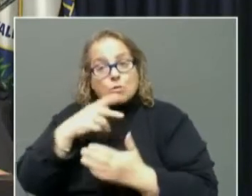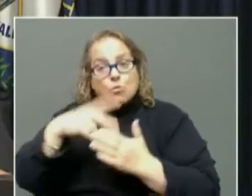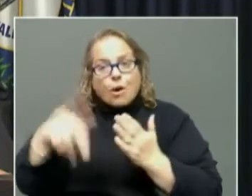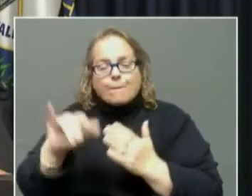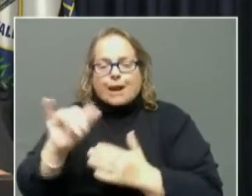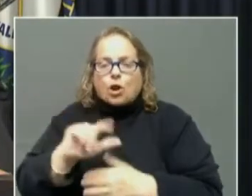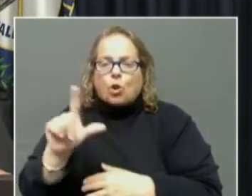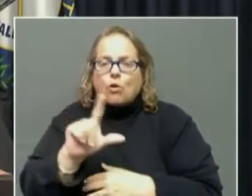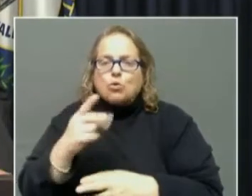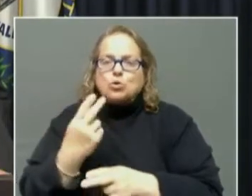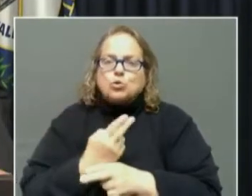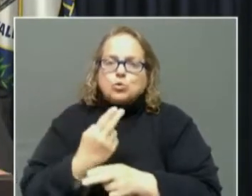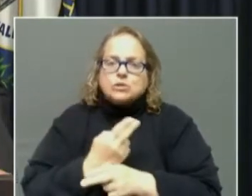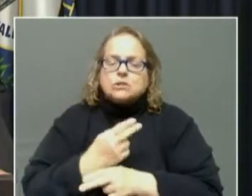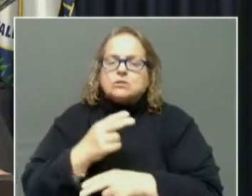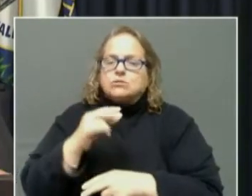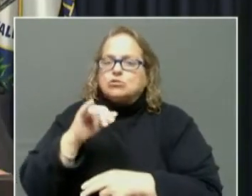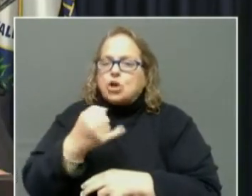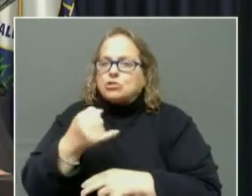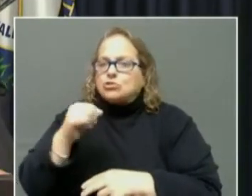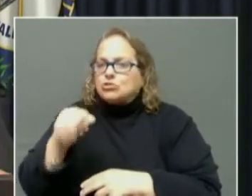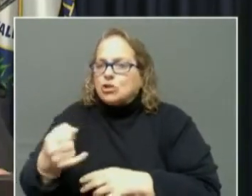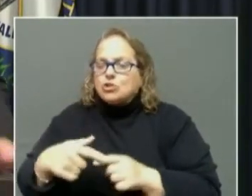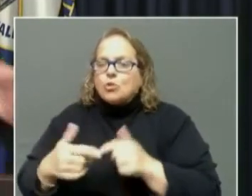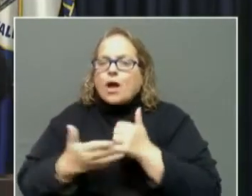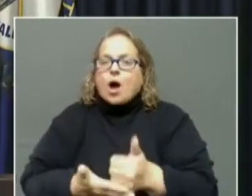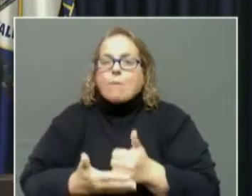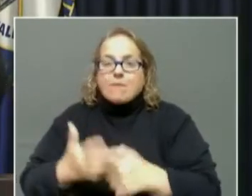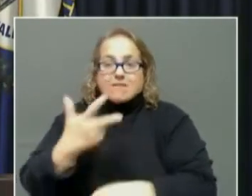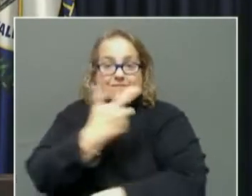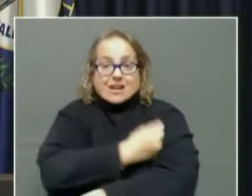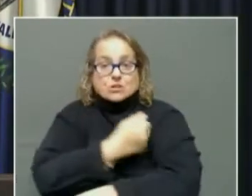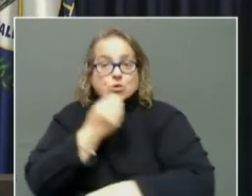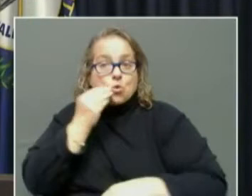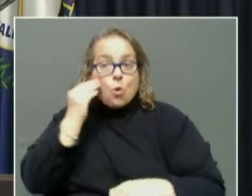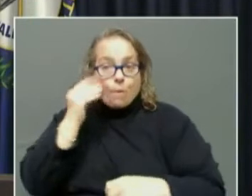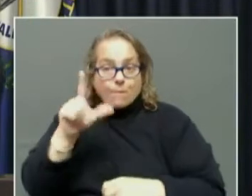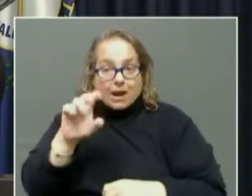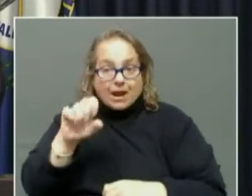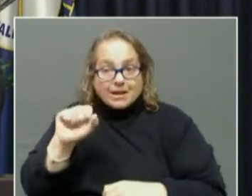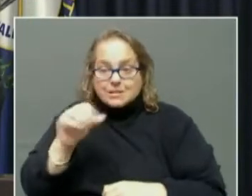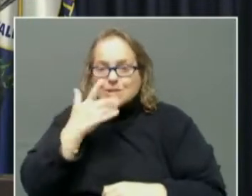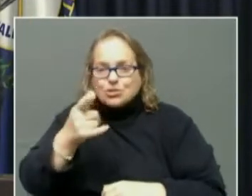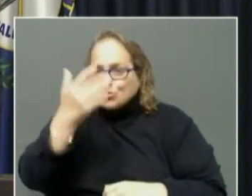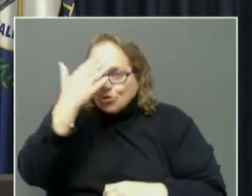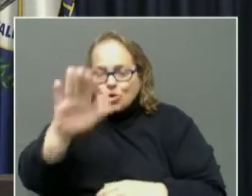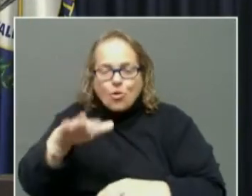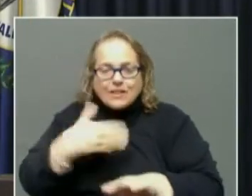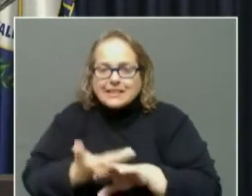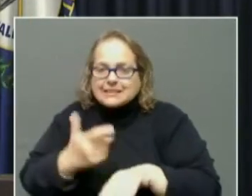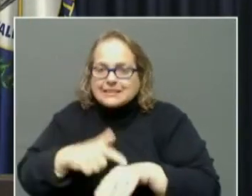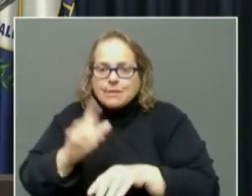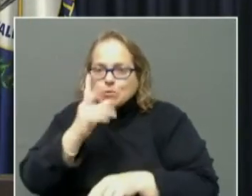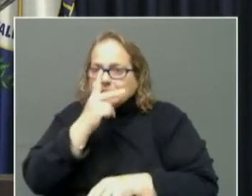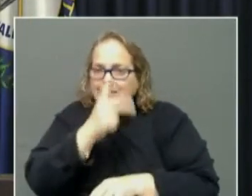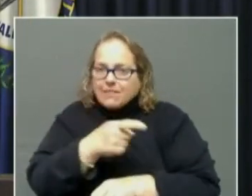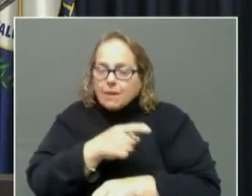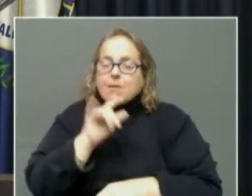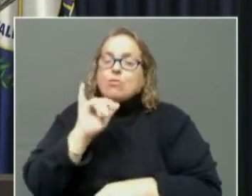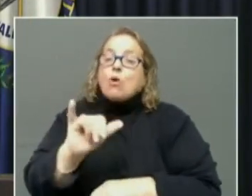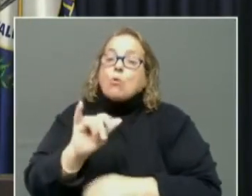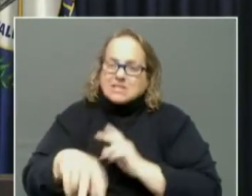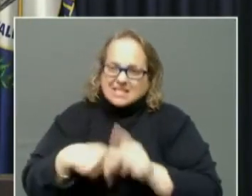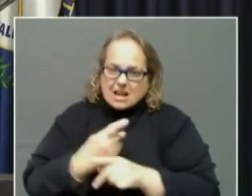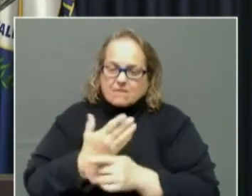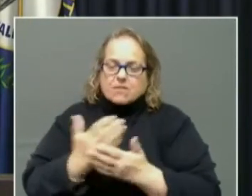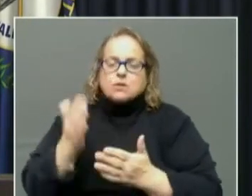Johnson & Johnson to help vaccinate the homeless because you don't know the next time you're going to see them. Those types of things are going to be paused. And it's